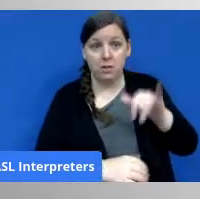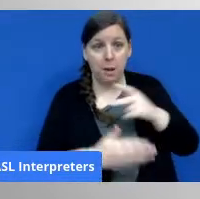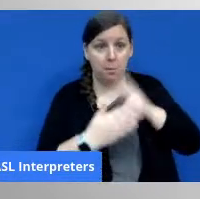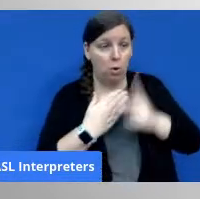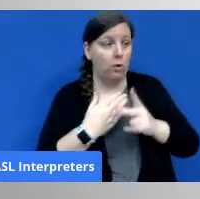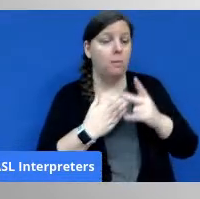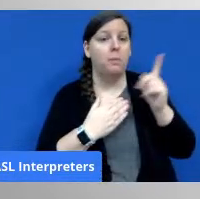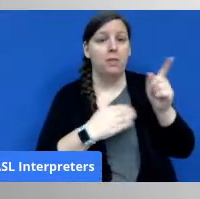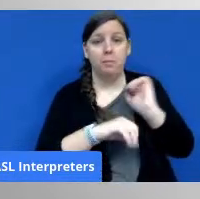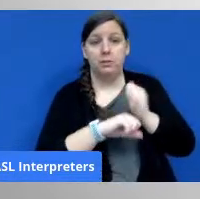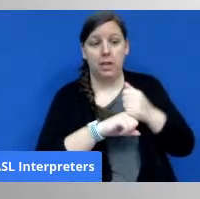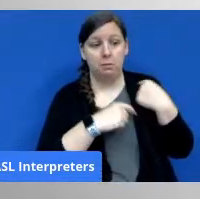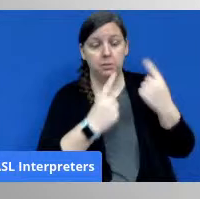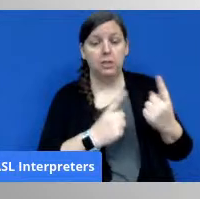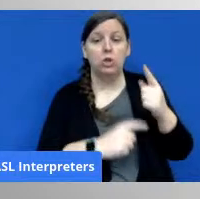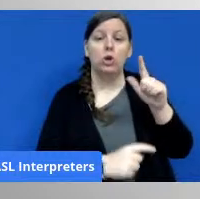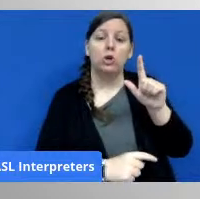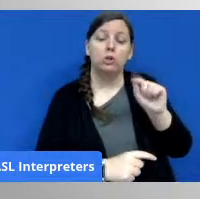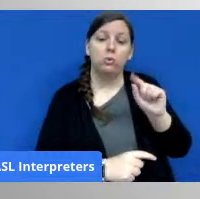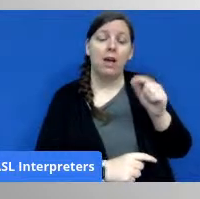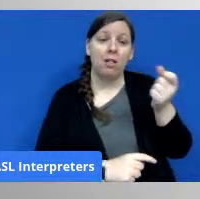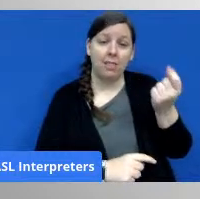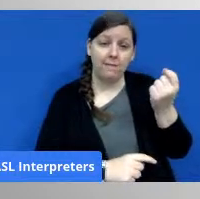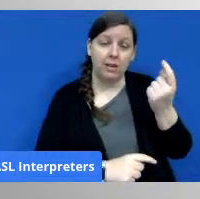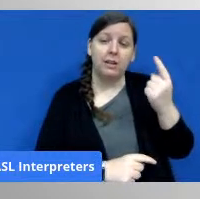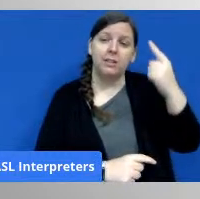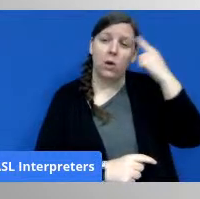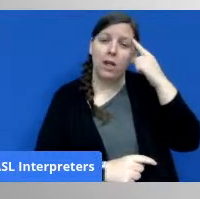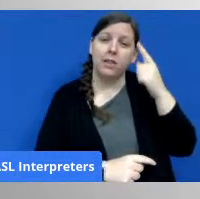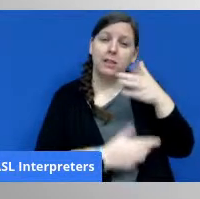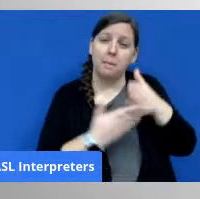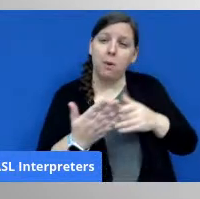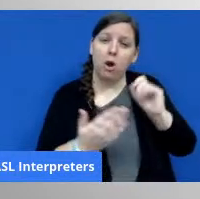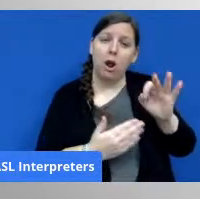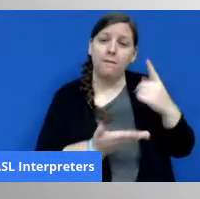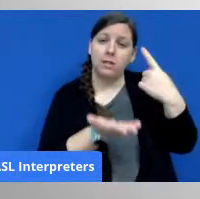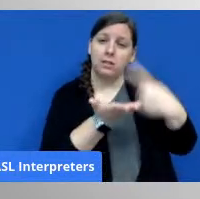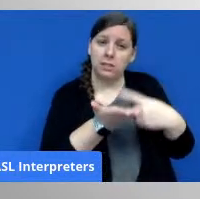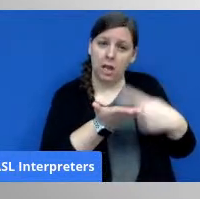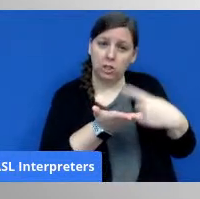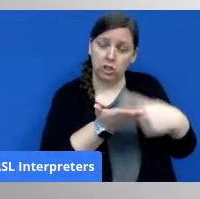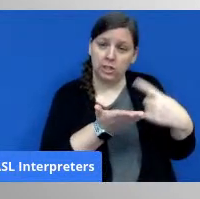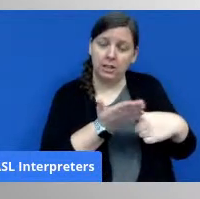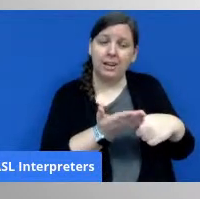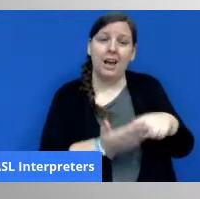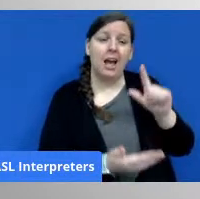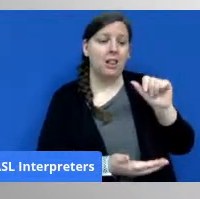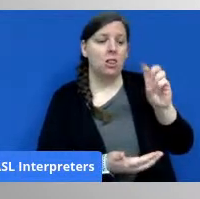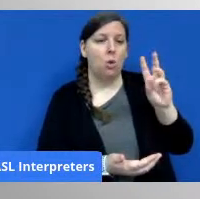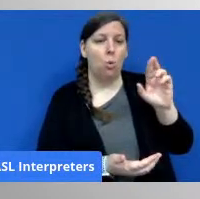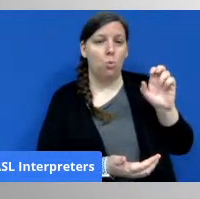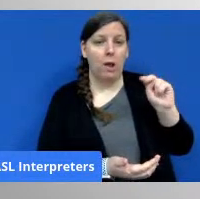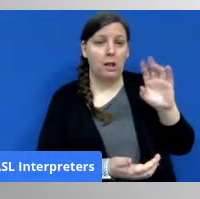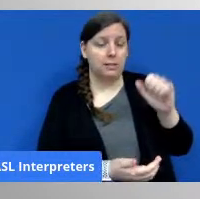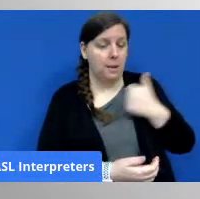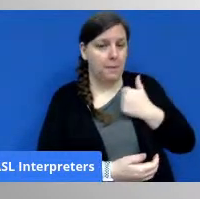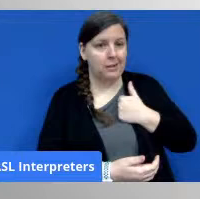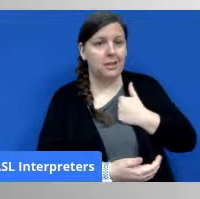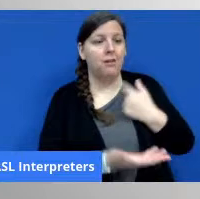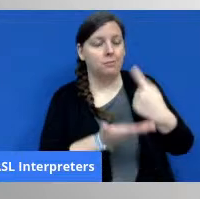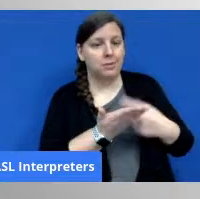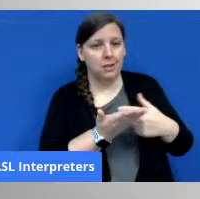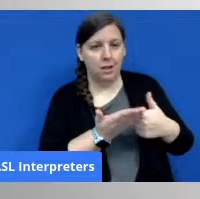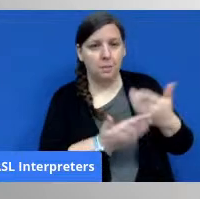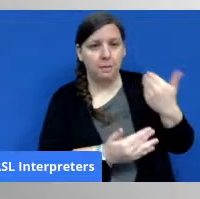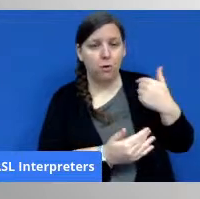So I think that part of the discussion, and Lawrence and I talked about this earlier,